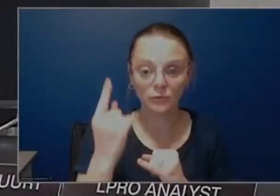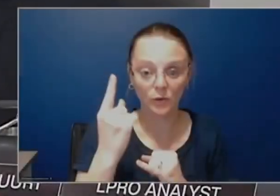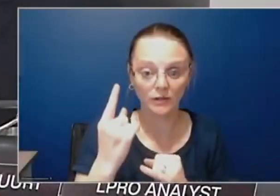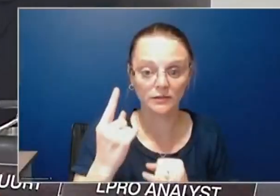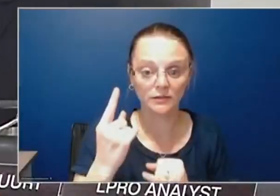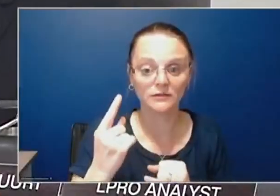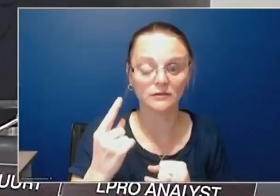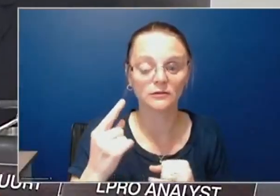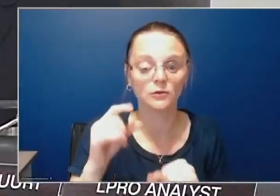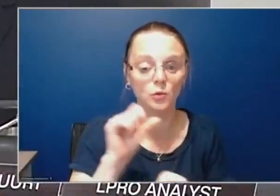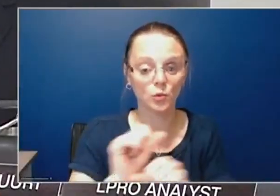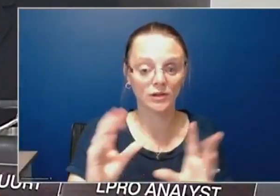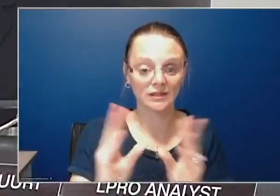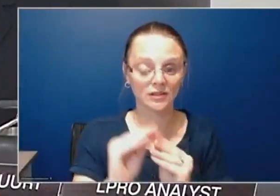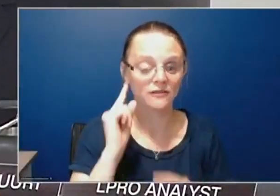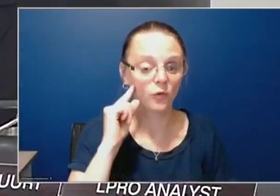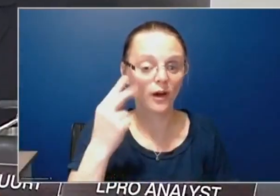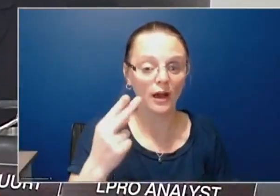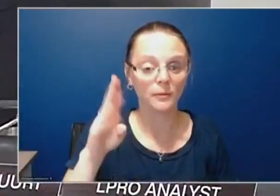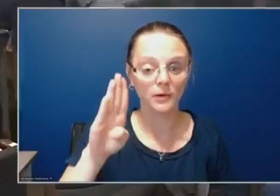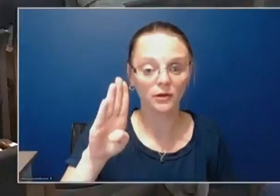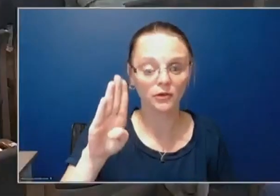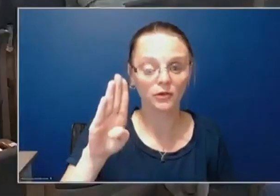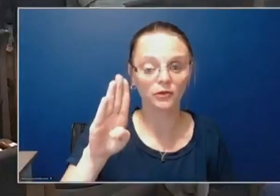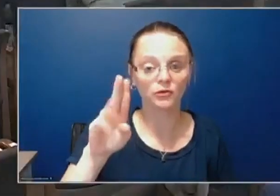Opening a work session on House Bill 2002.